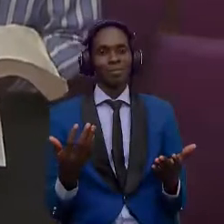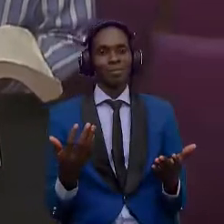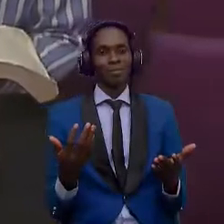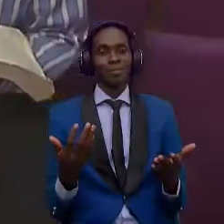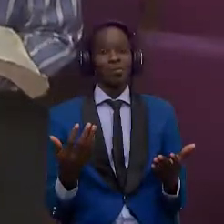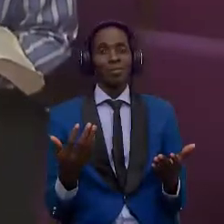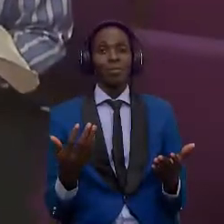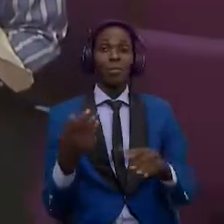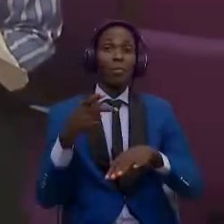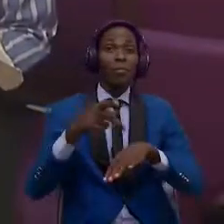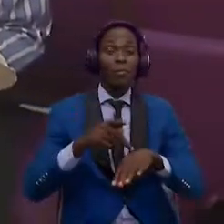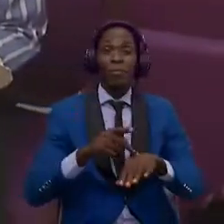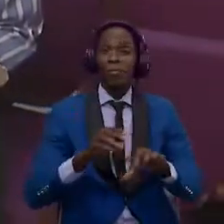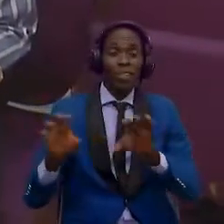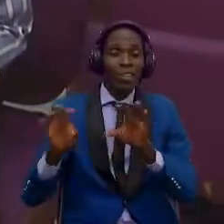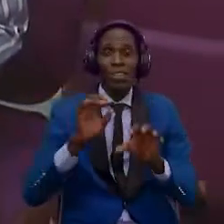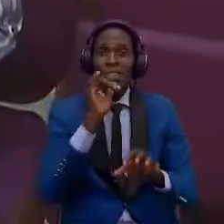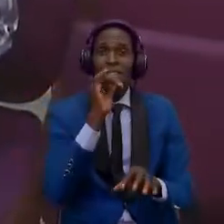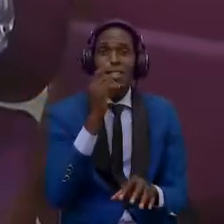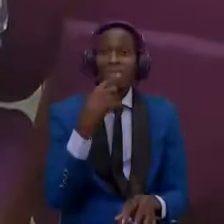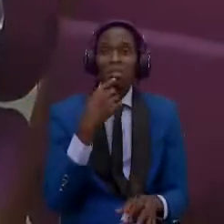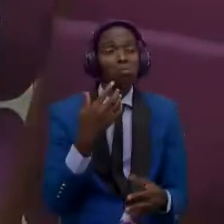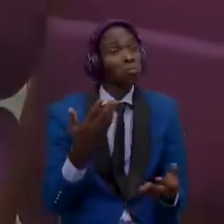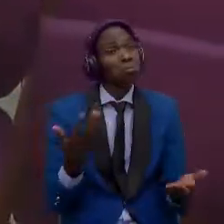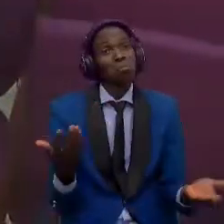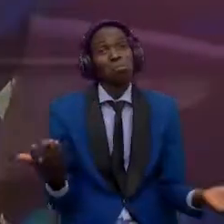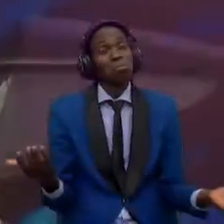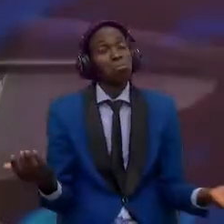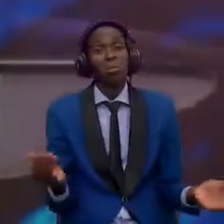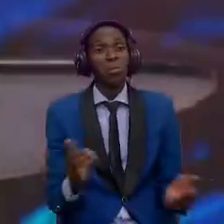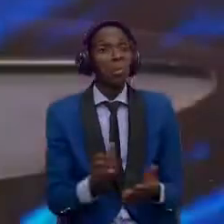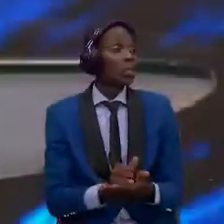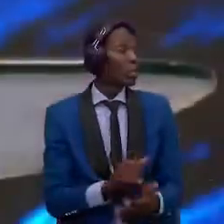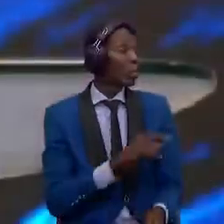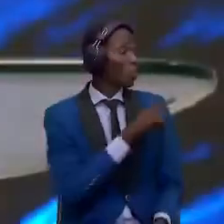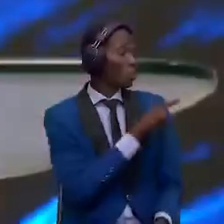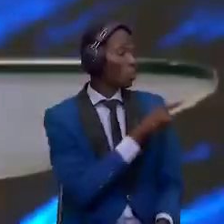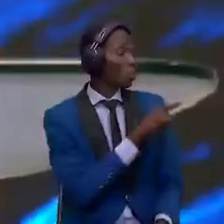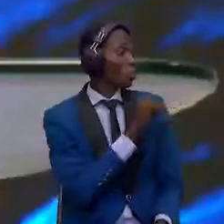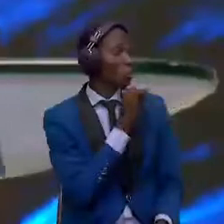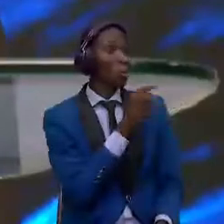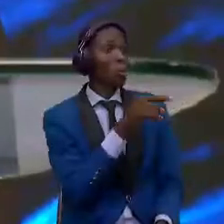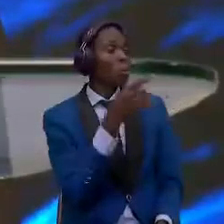thank you very much. Paul did not say, well, Apollos, that's right of you.